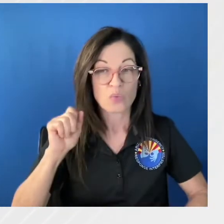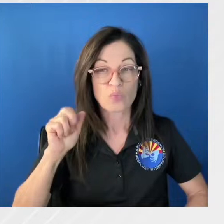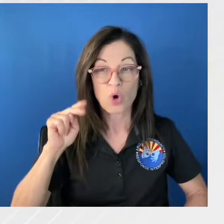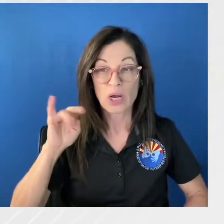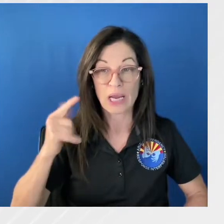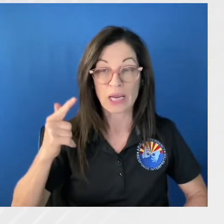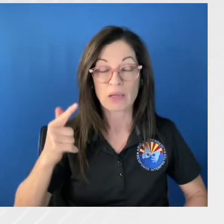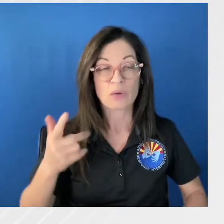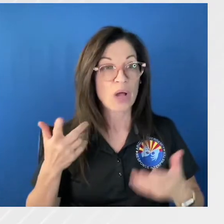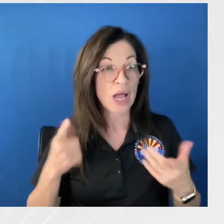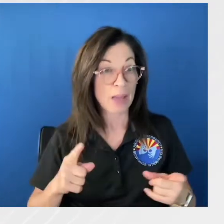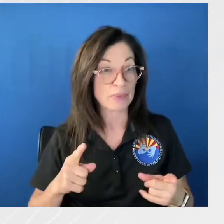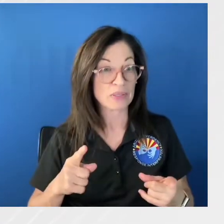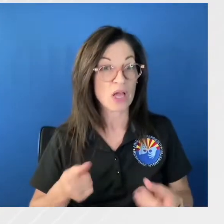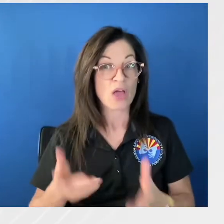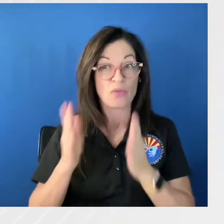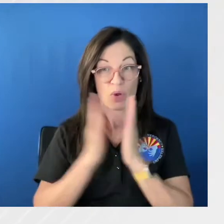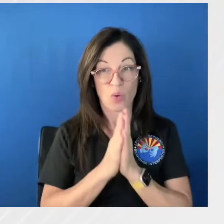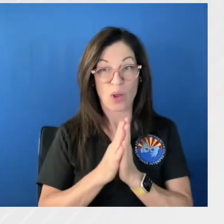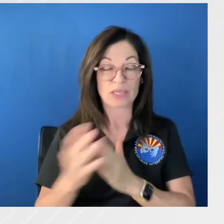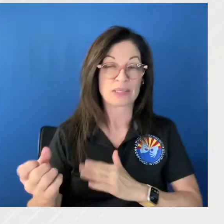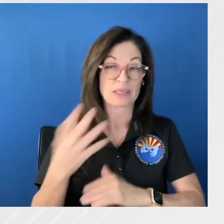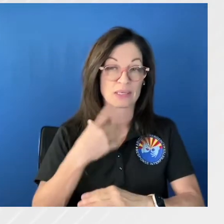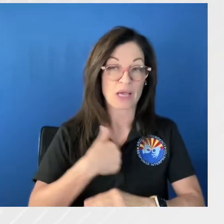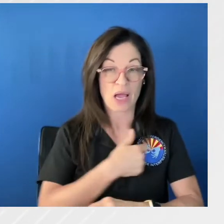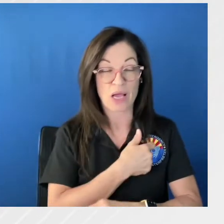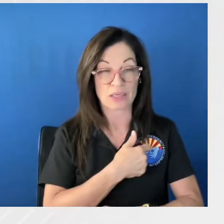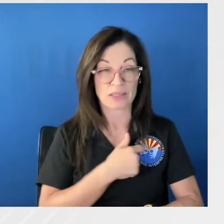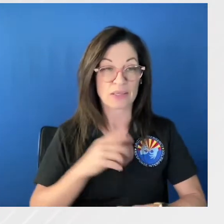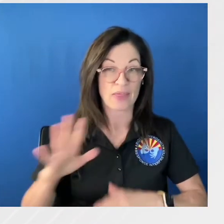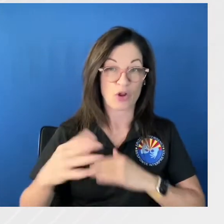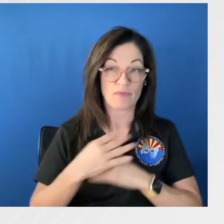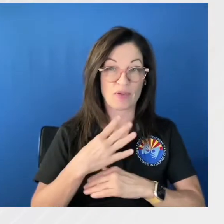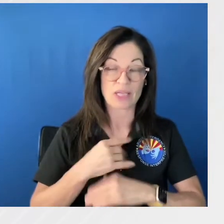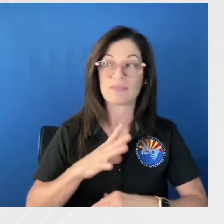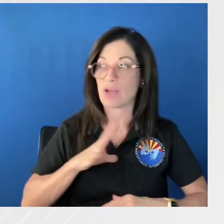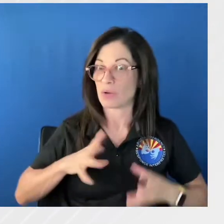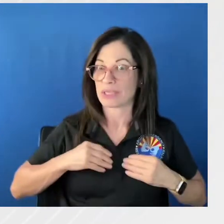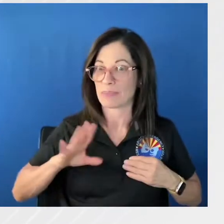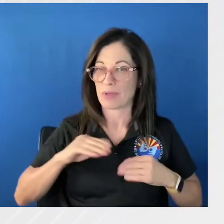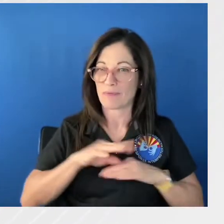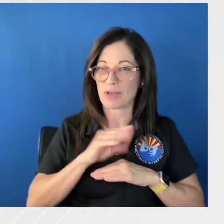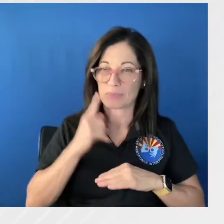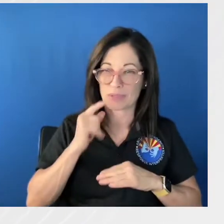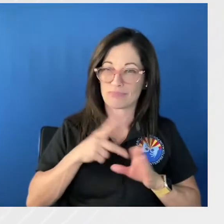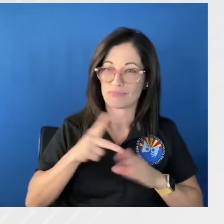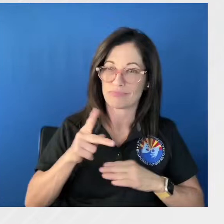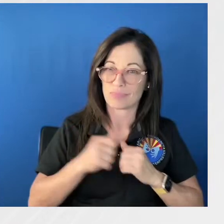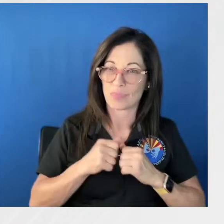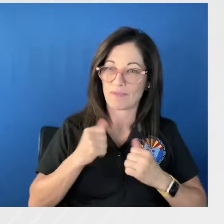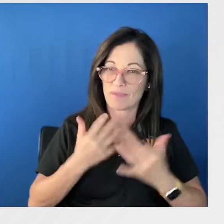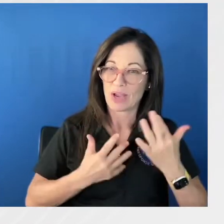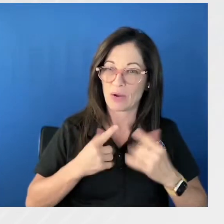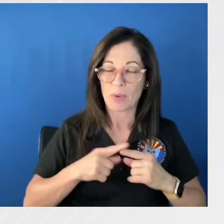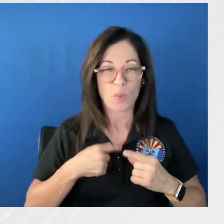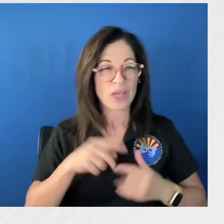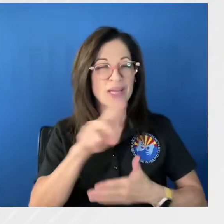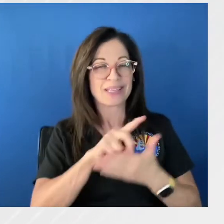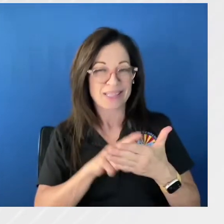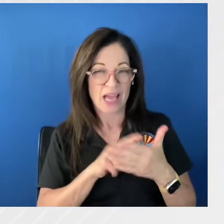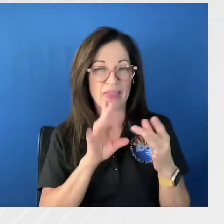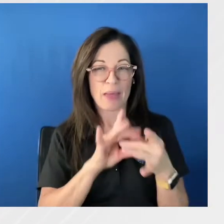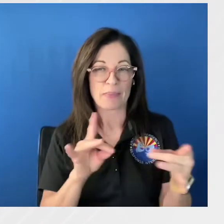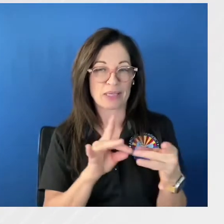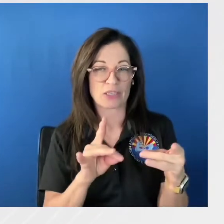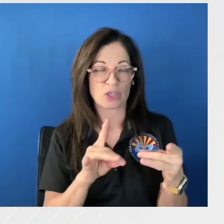request comes into us on their advice. Of course, we take their advice. They're the professionals with fire. But we design a message, and the message goes out